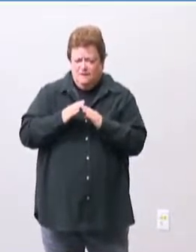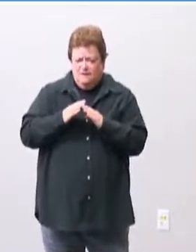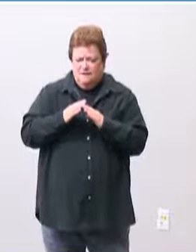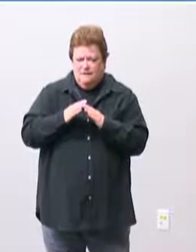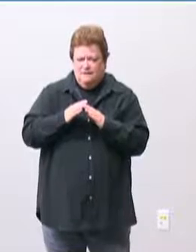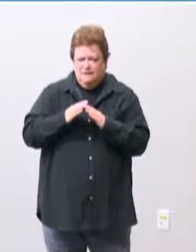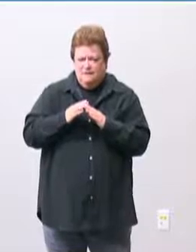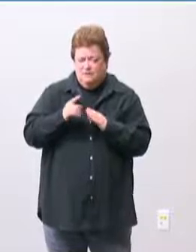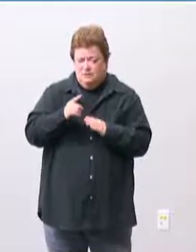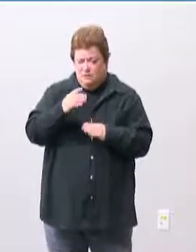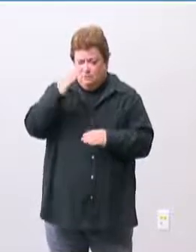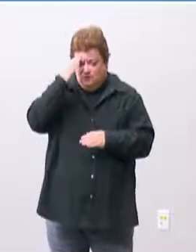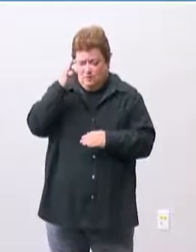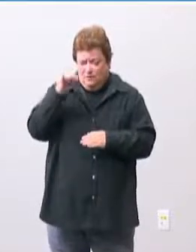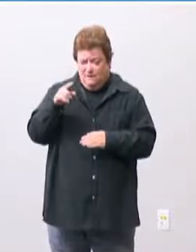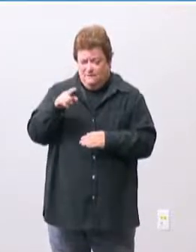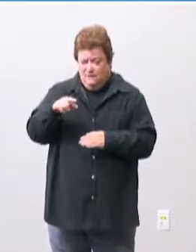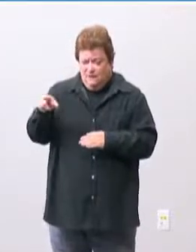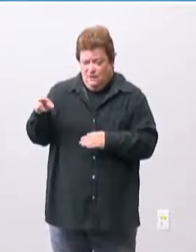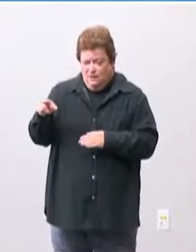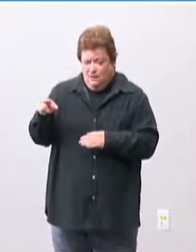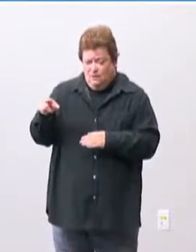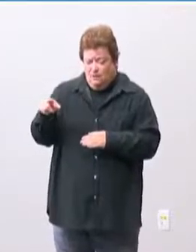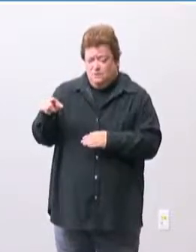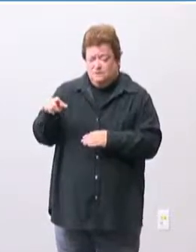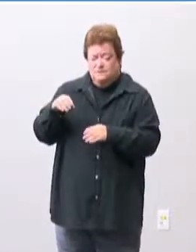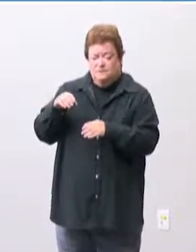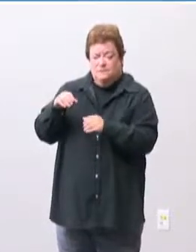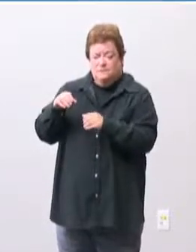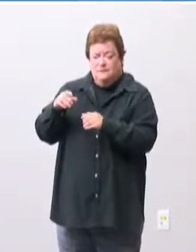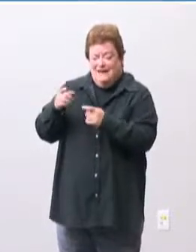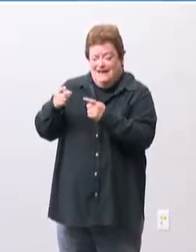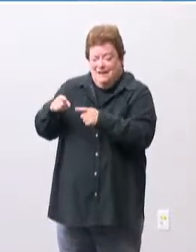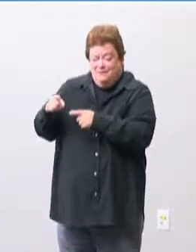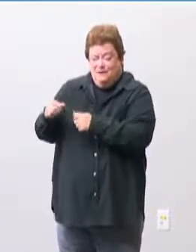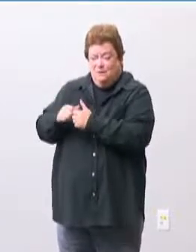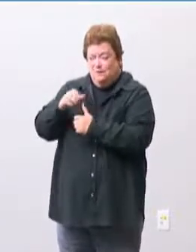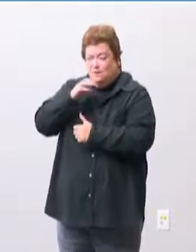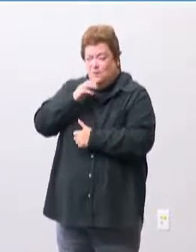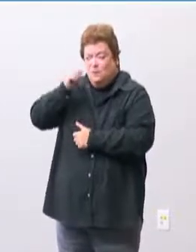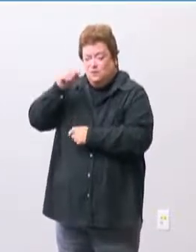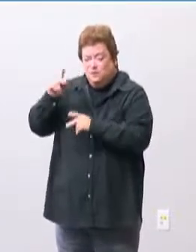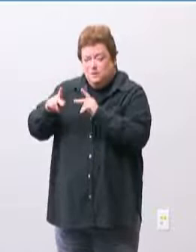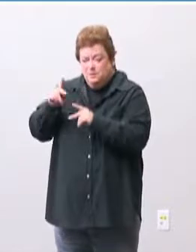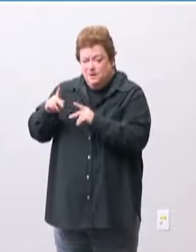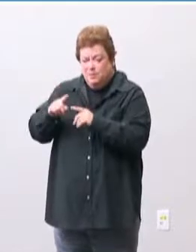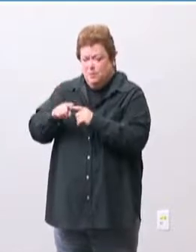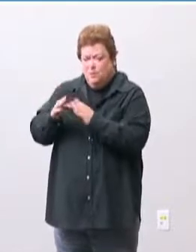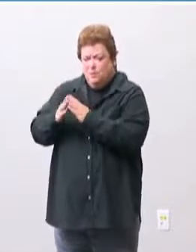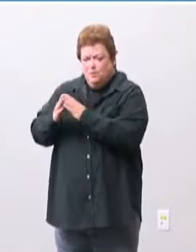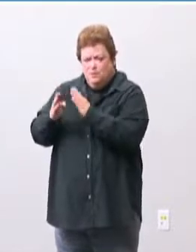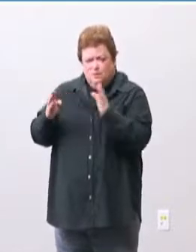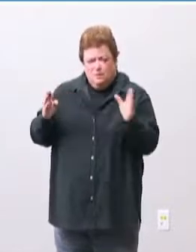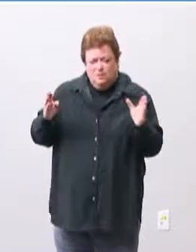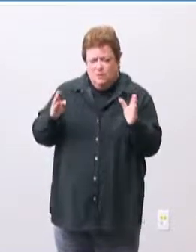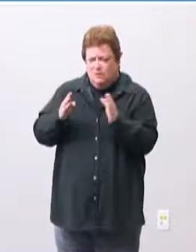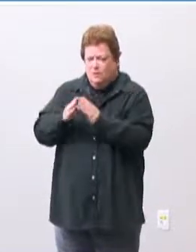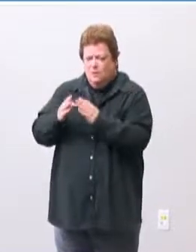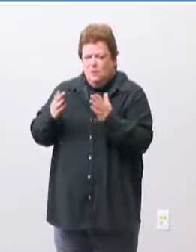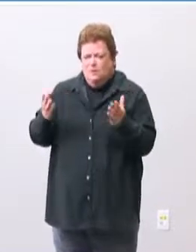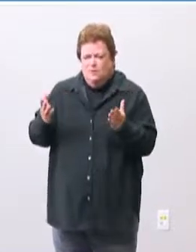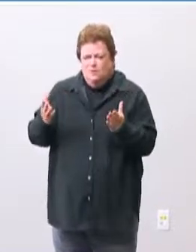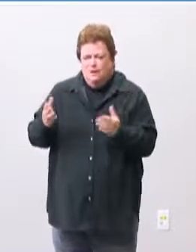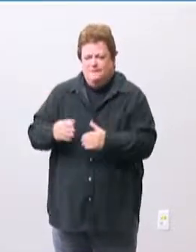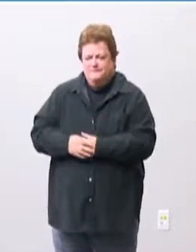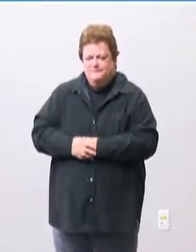do you happen to know if most of those cases are in older people or are they across the population? In